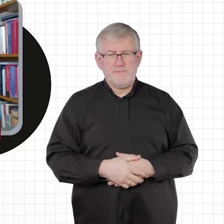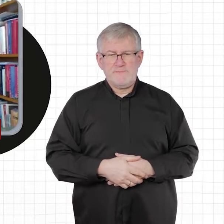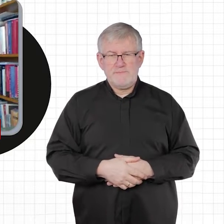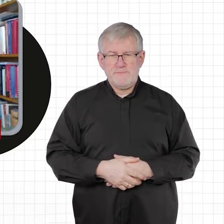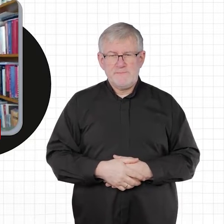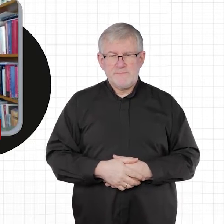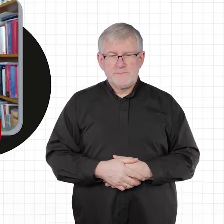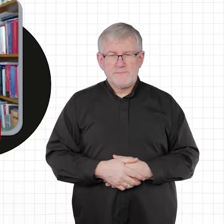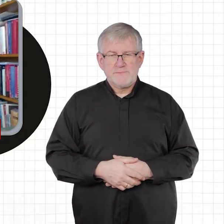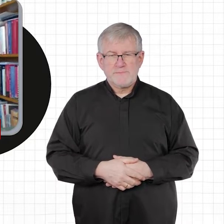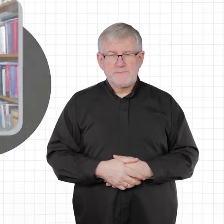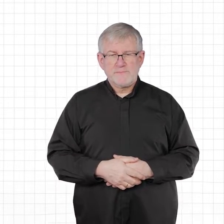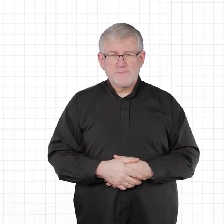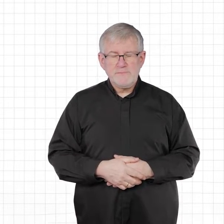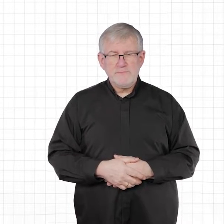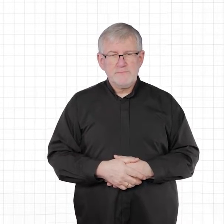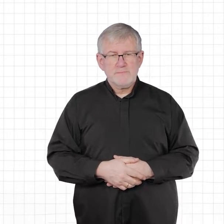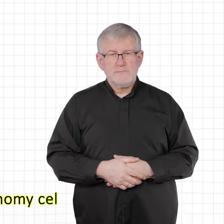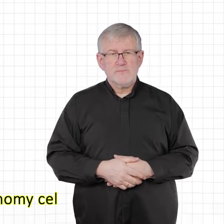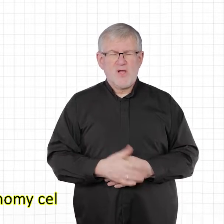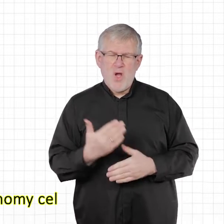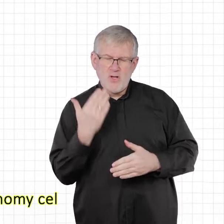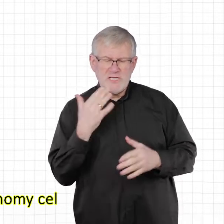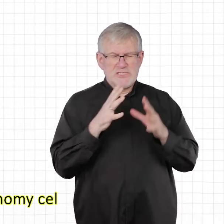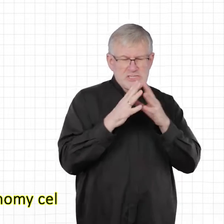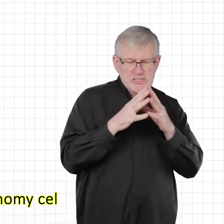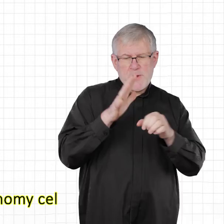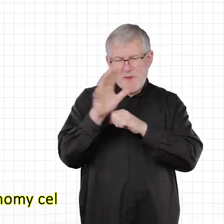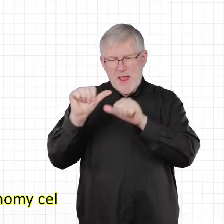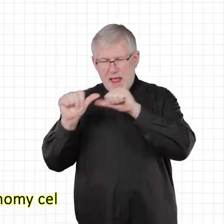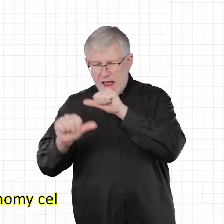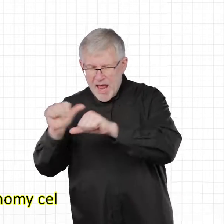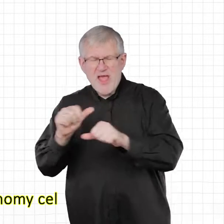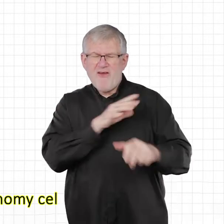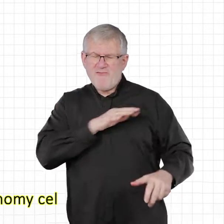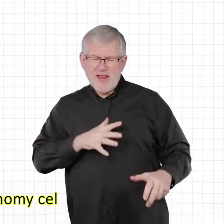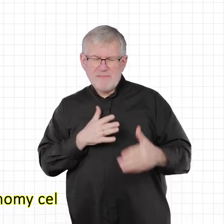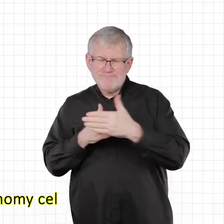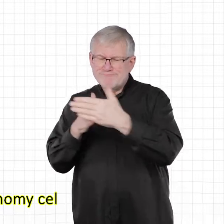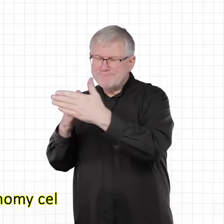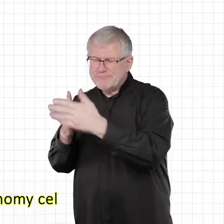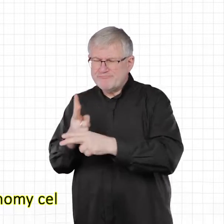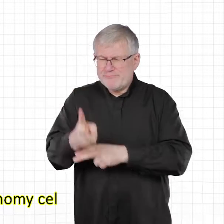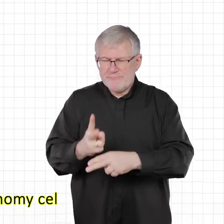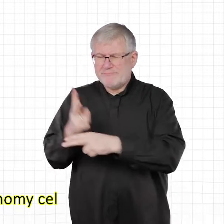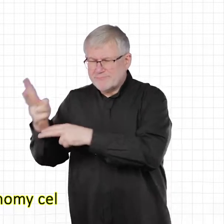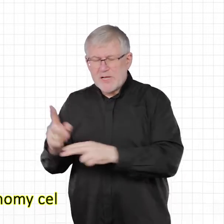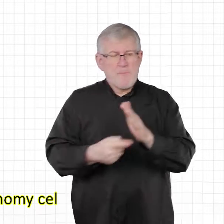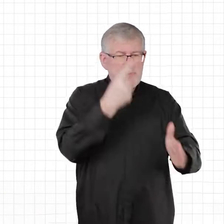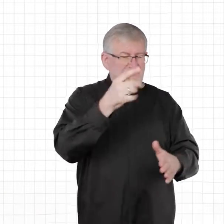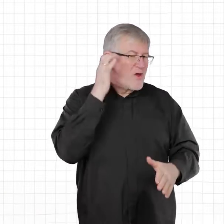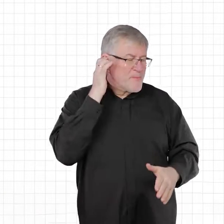at the developers of the future. Because, like we have talked about before, gender equality is a moving